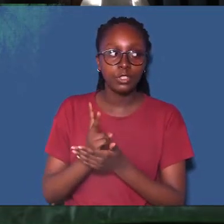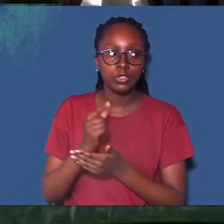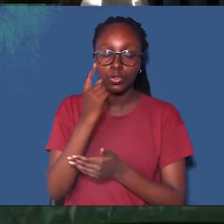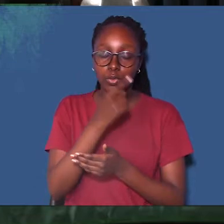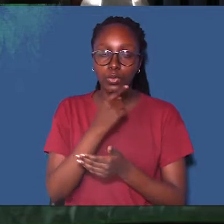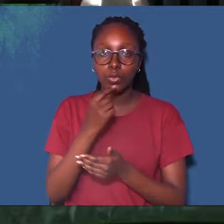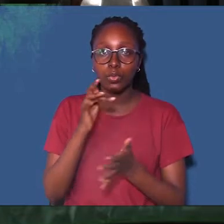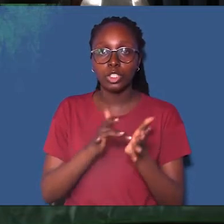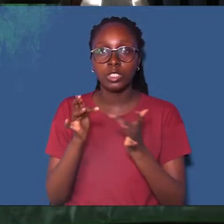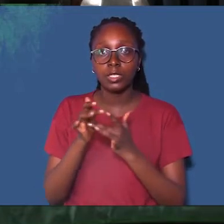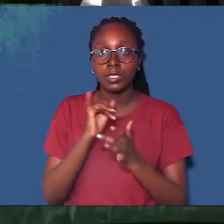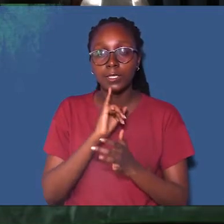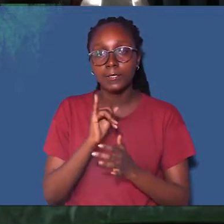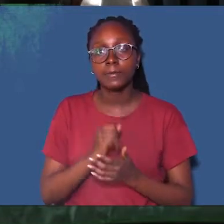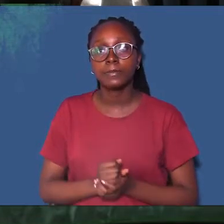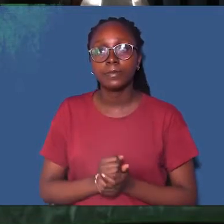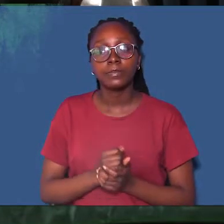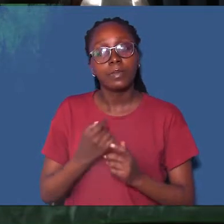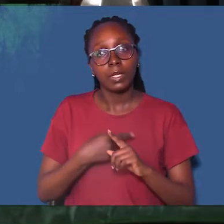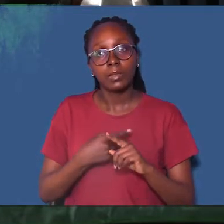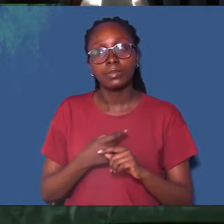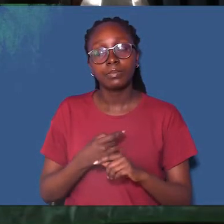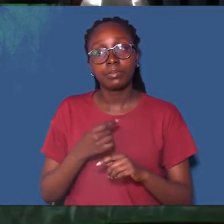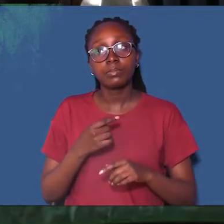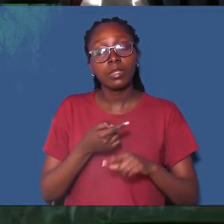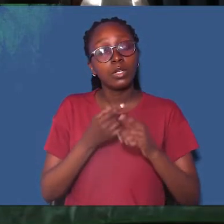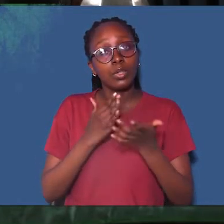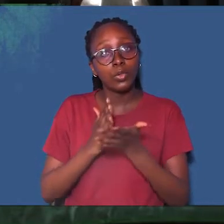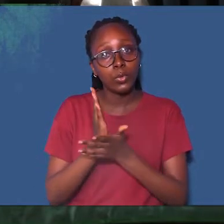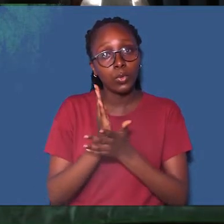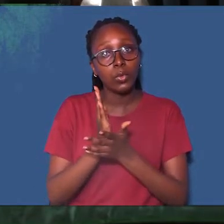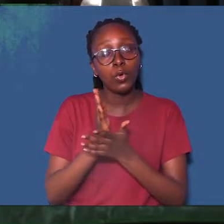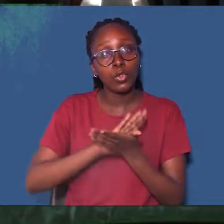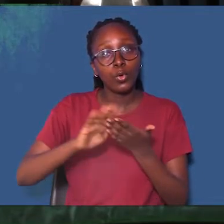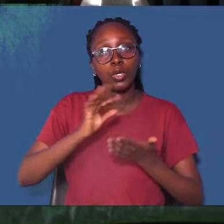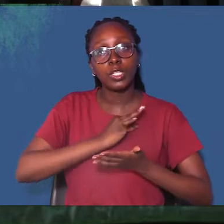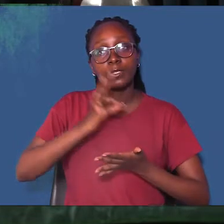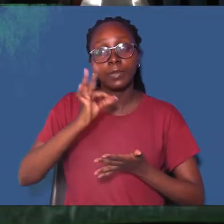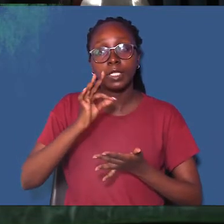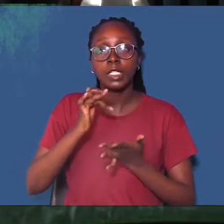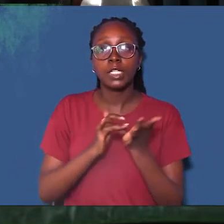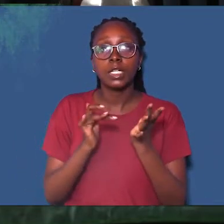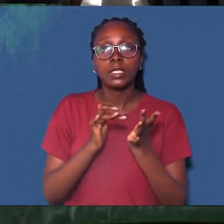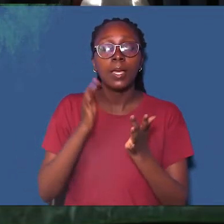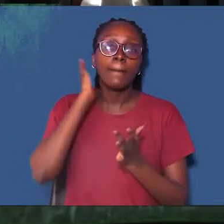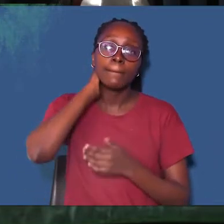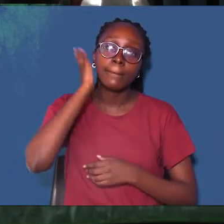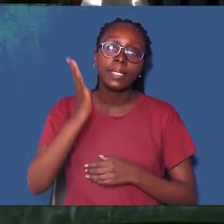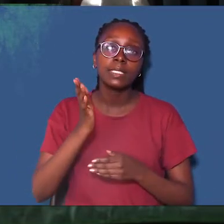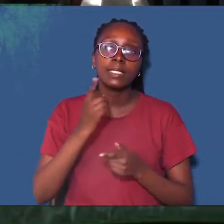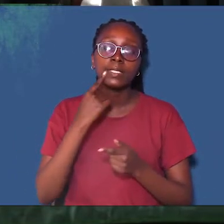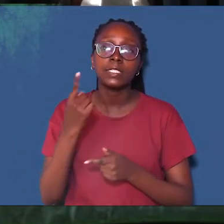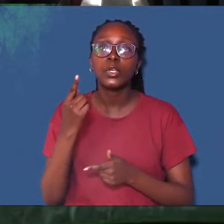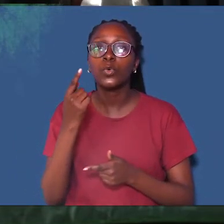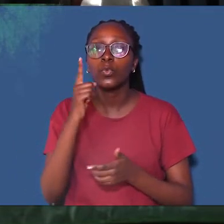through a discourse, Peter finally said that indeed Jesus was the Christ. He was